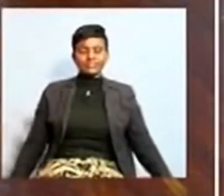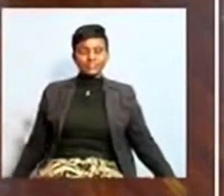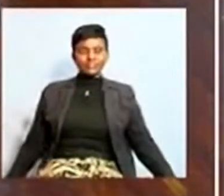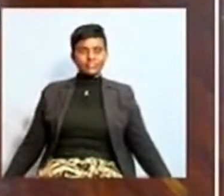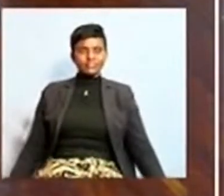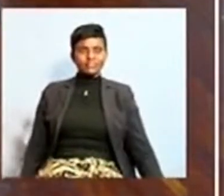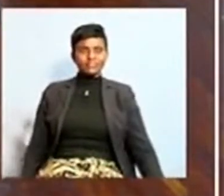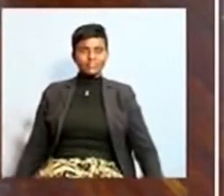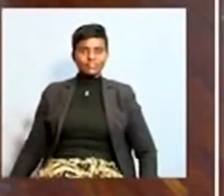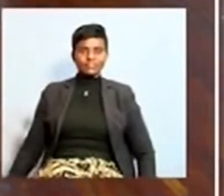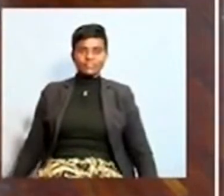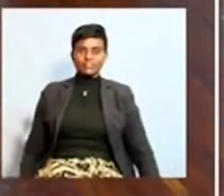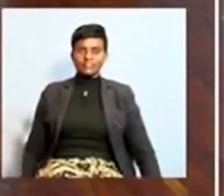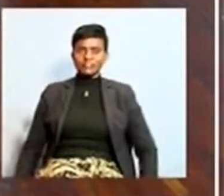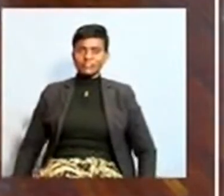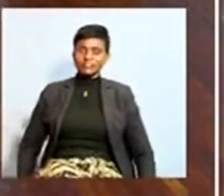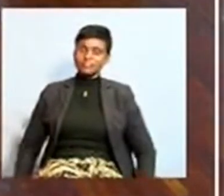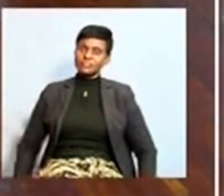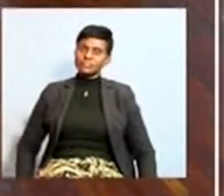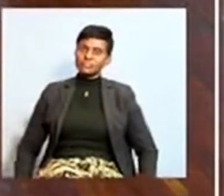It's not.